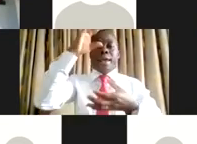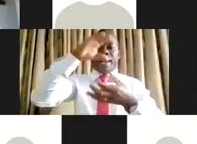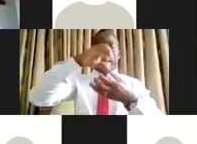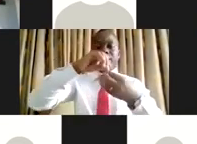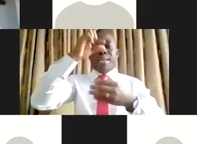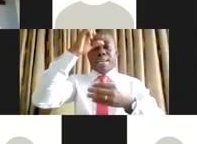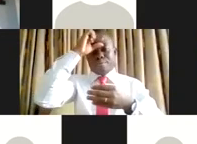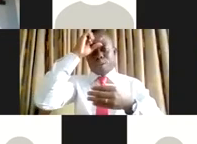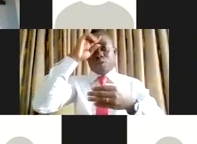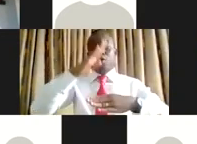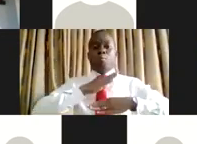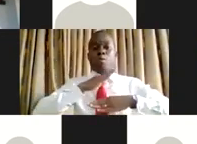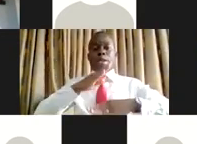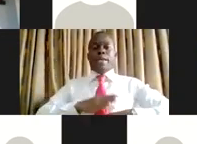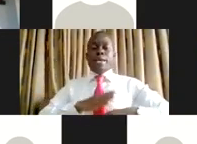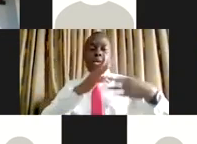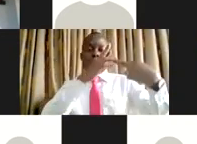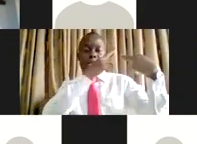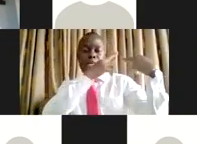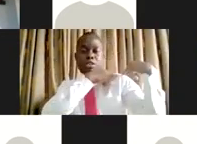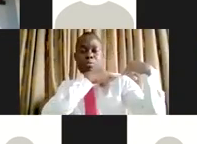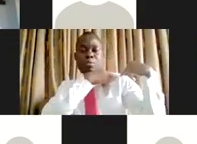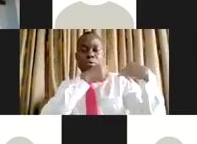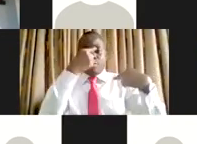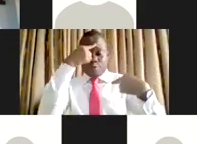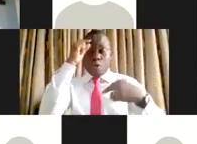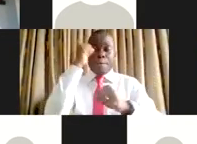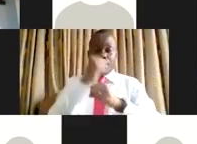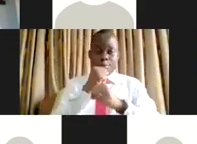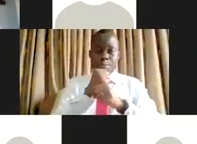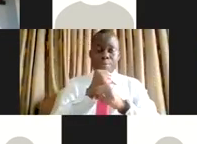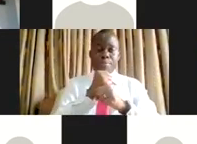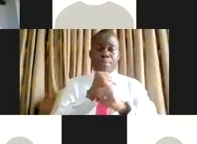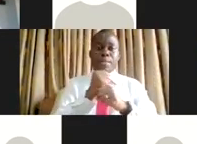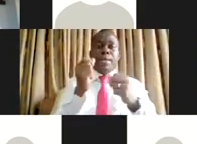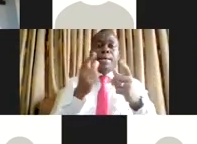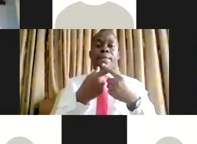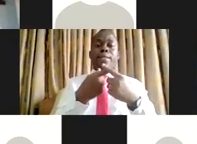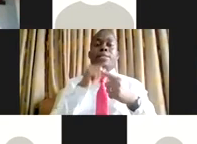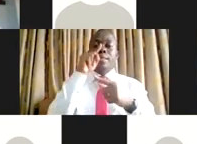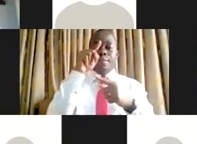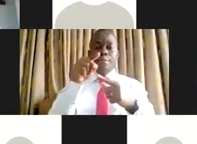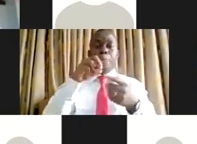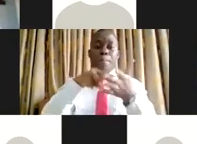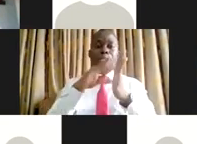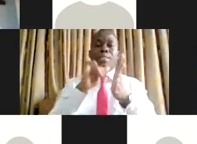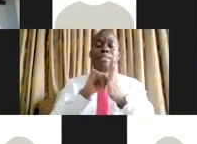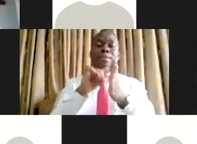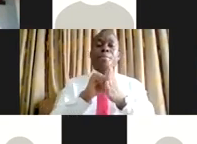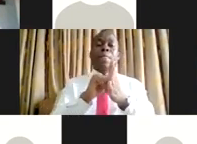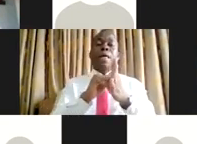the functions it is supposed to perform, and therefore it means that the